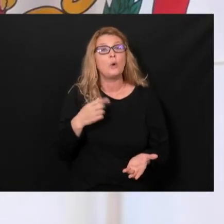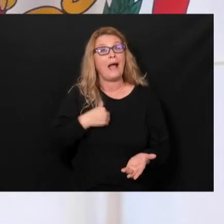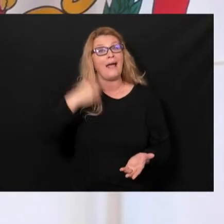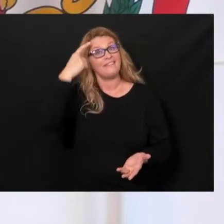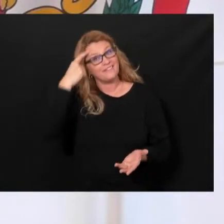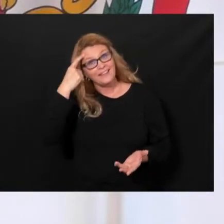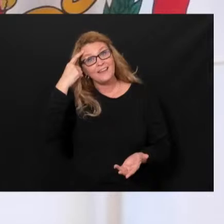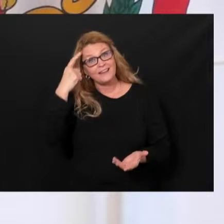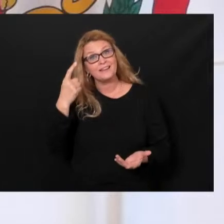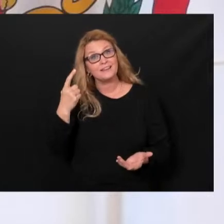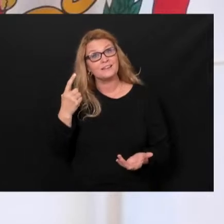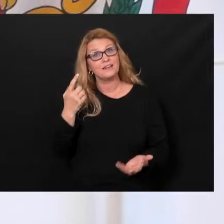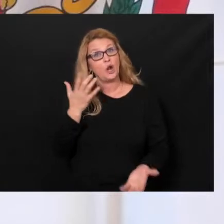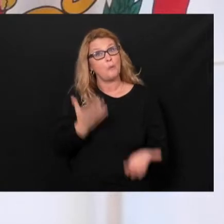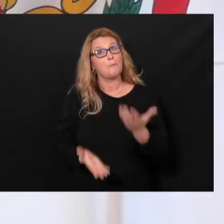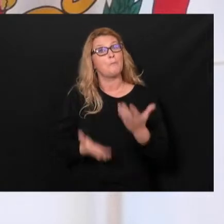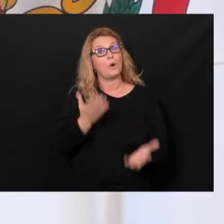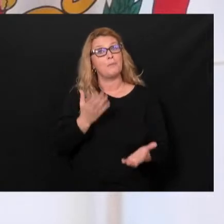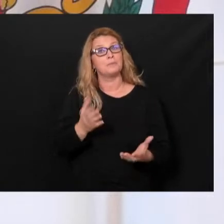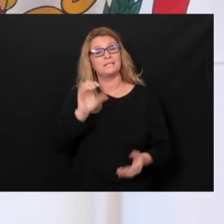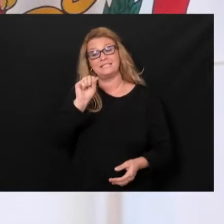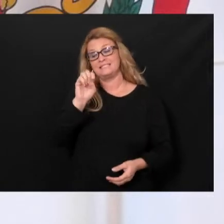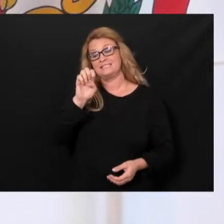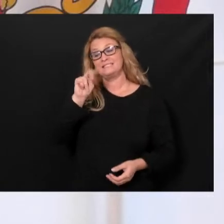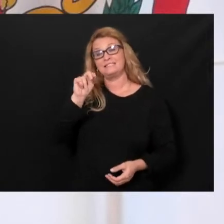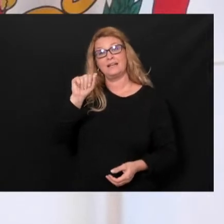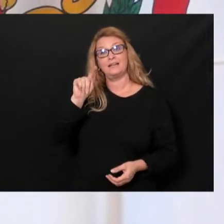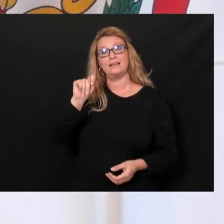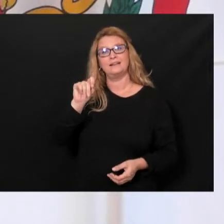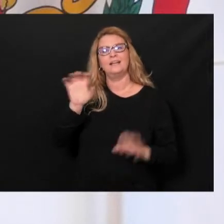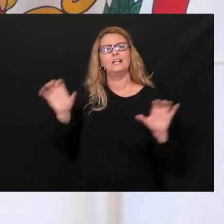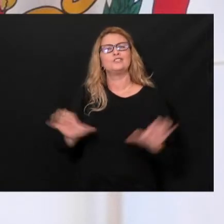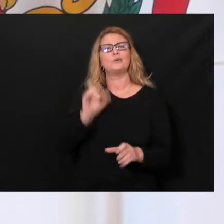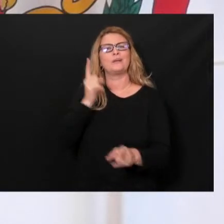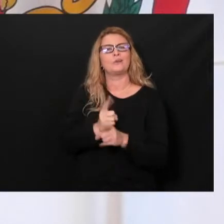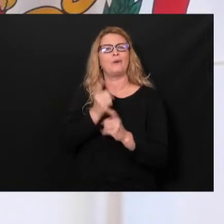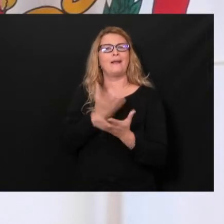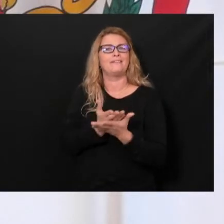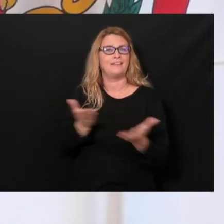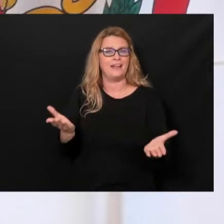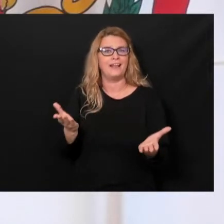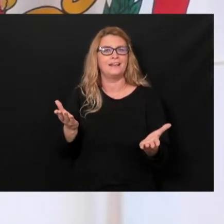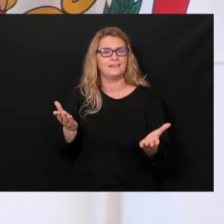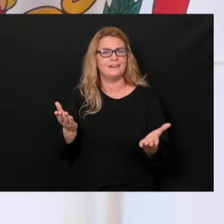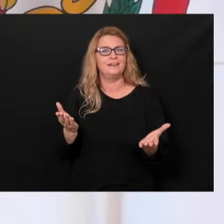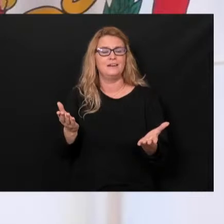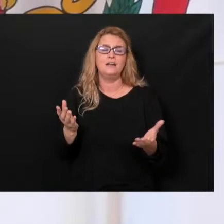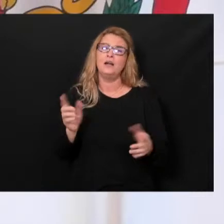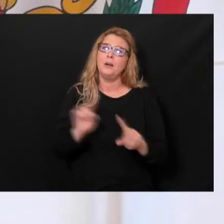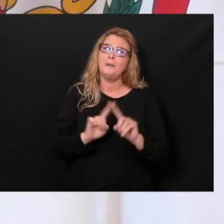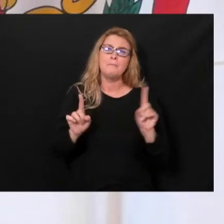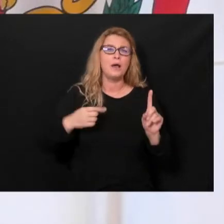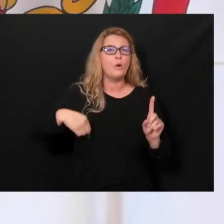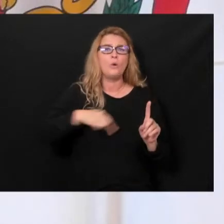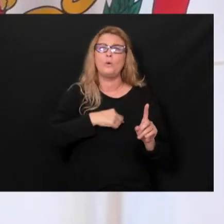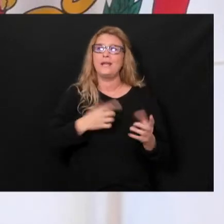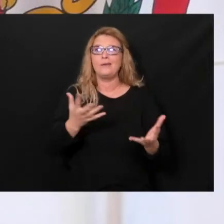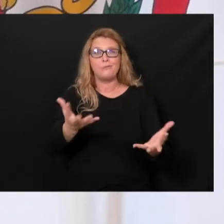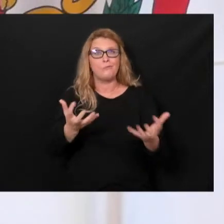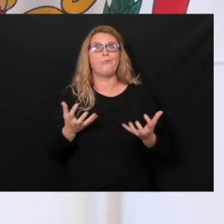think probably the Senate is doing the right thing in regard to the minimum wage, but we all want